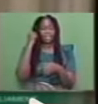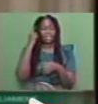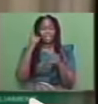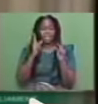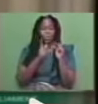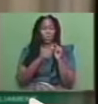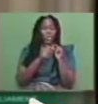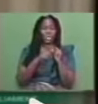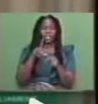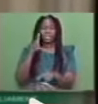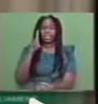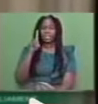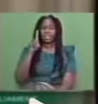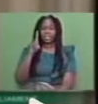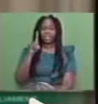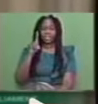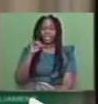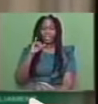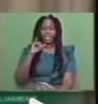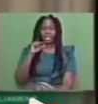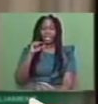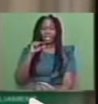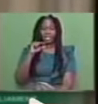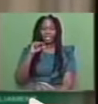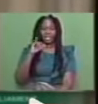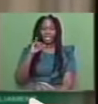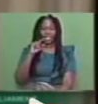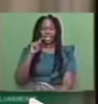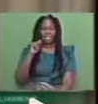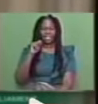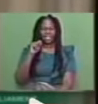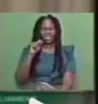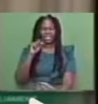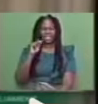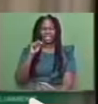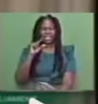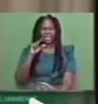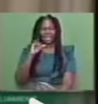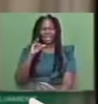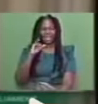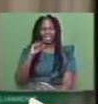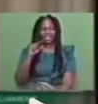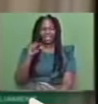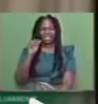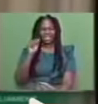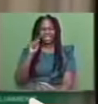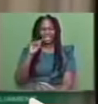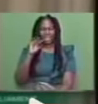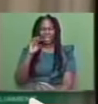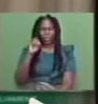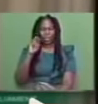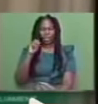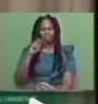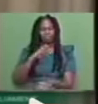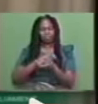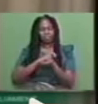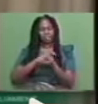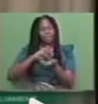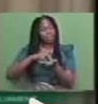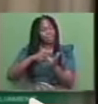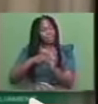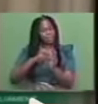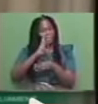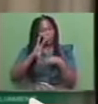slogan. Thank you. This is just a slogan. It is not an all-pervasive process. In the era of